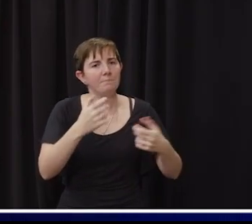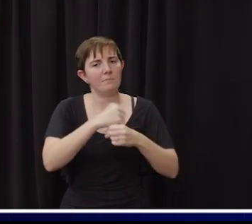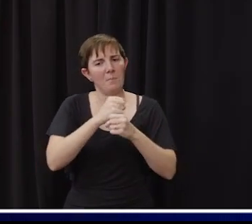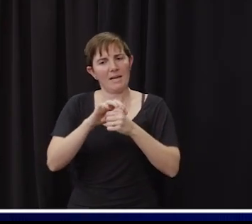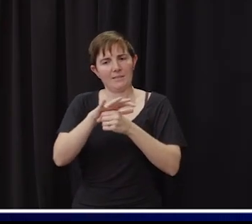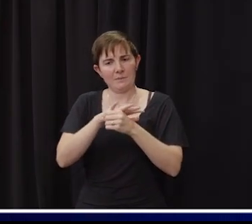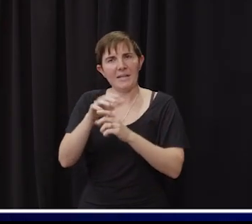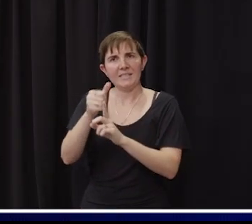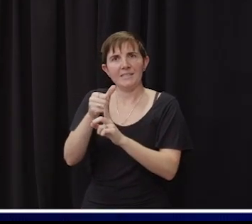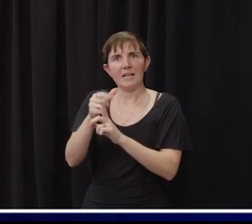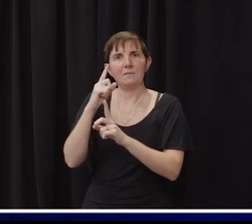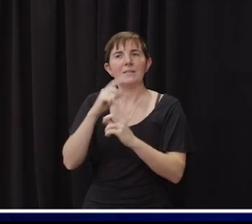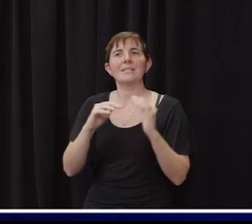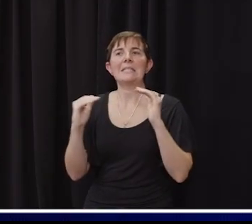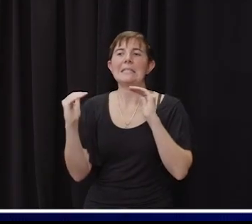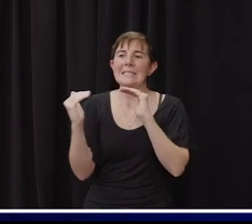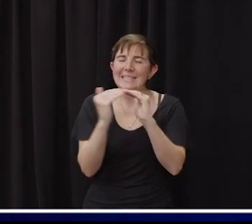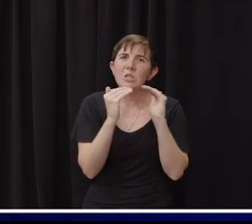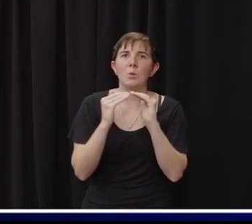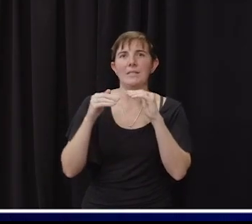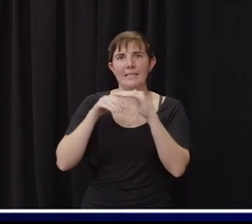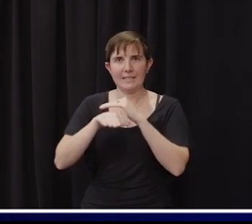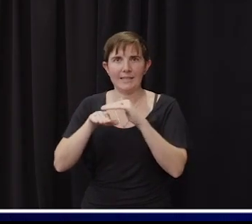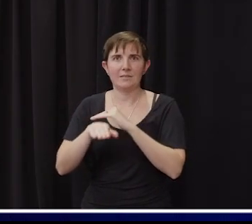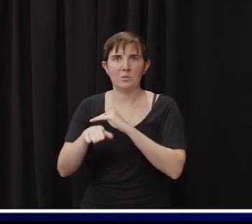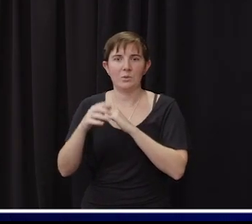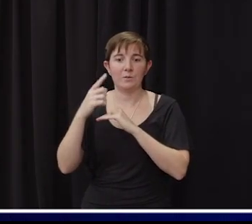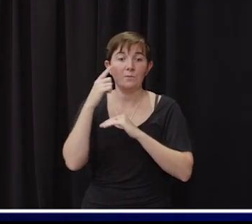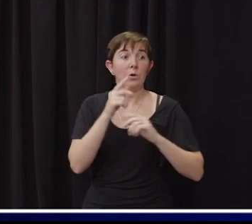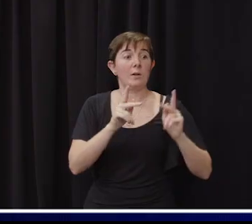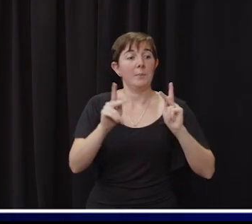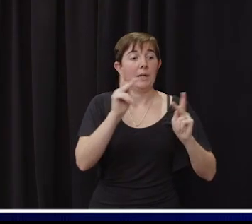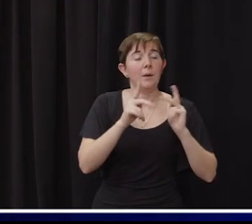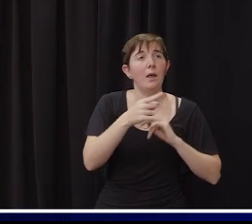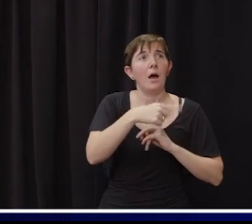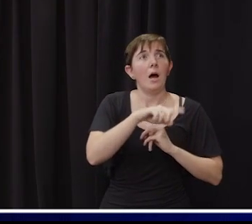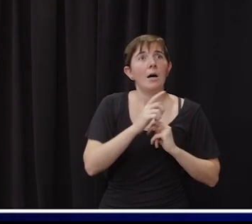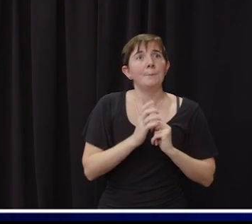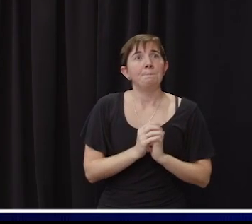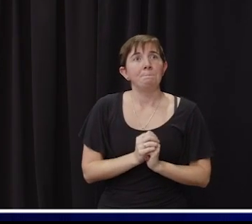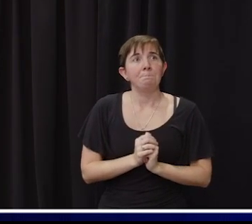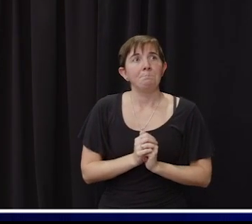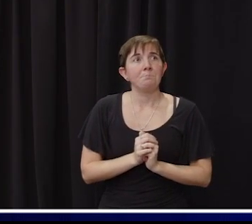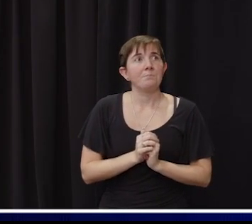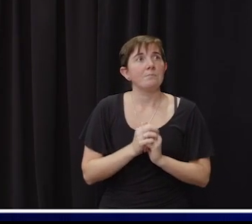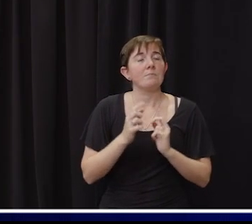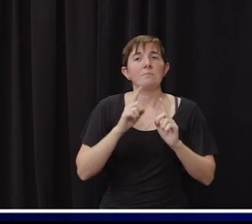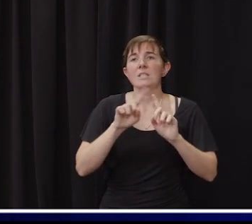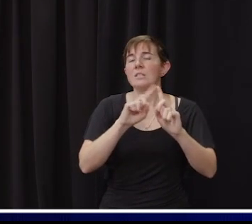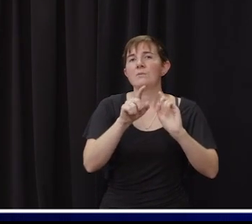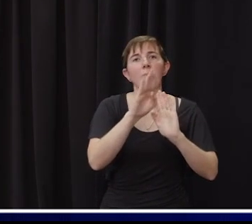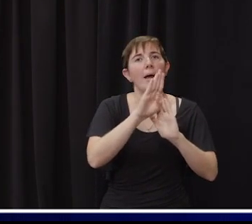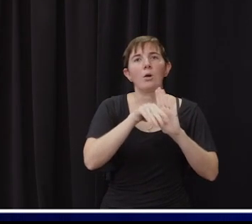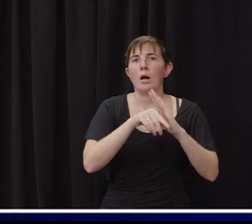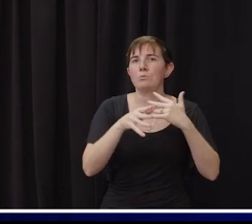are equally accessible for people from all